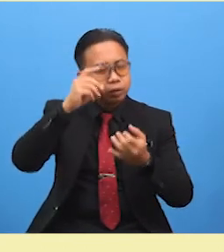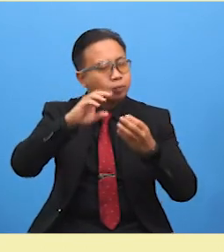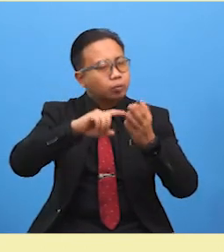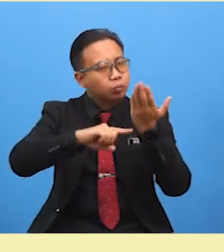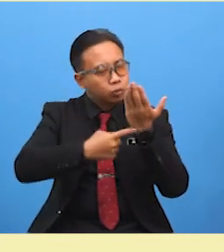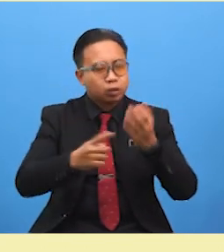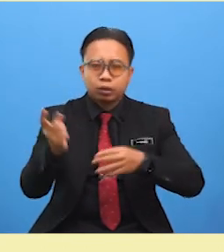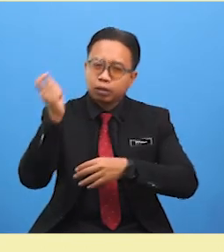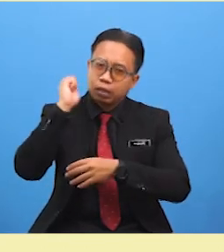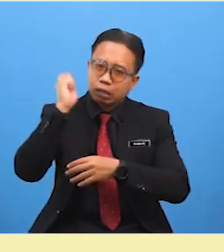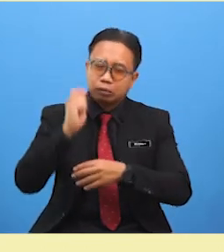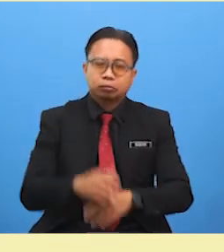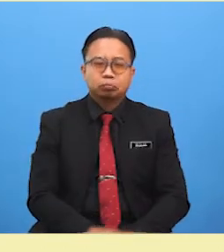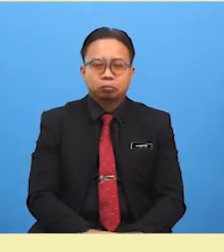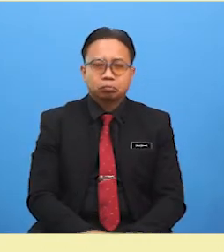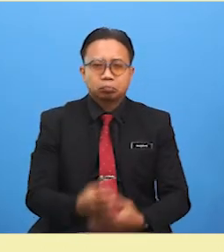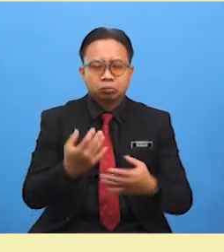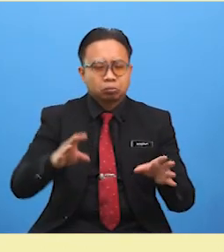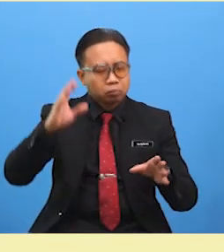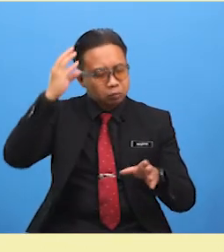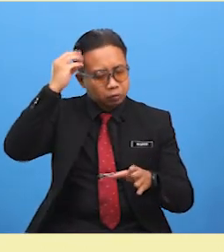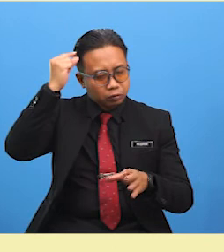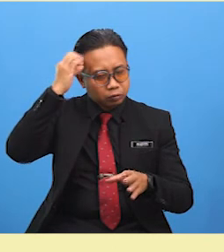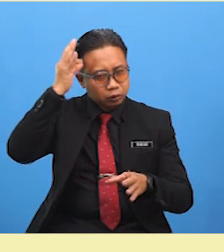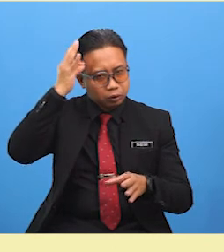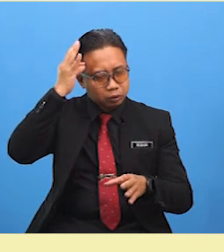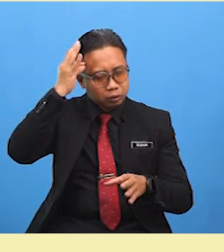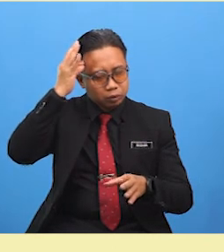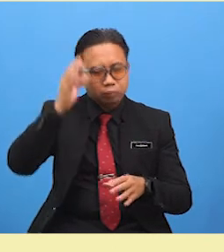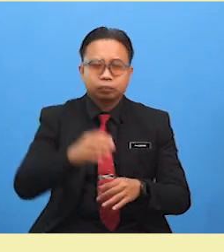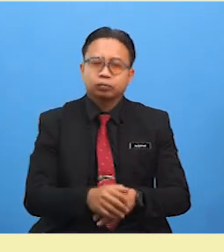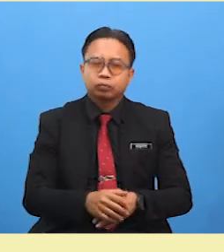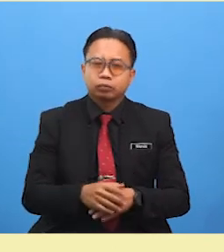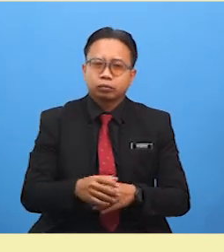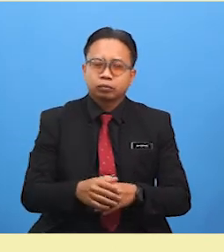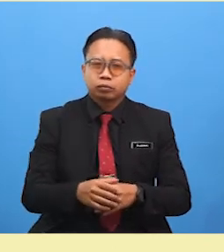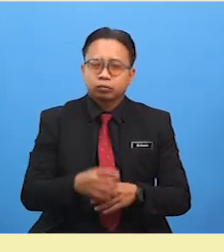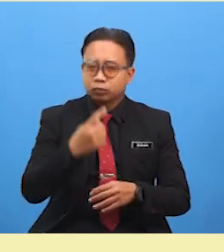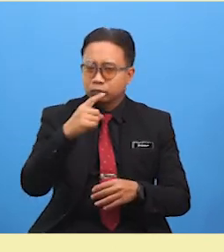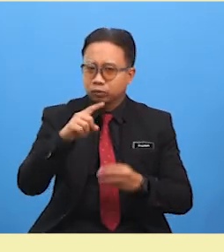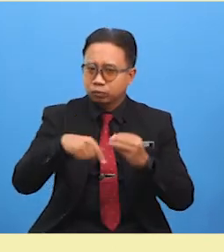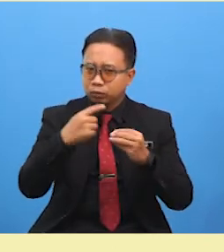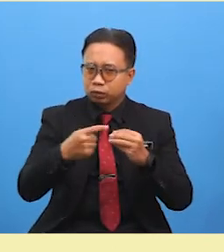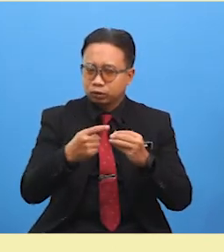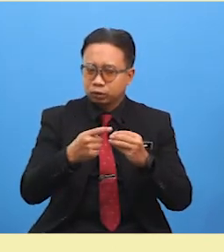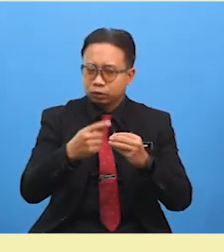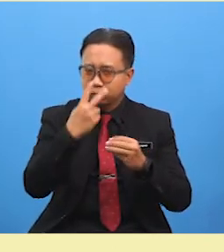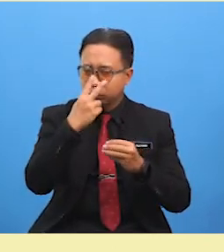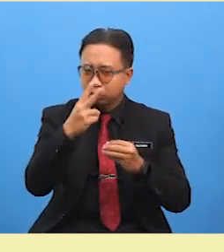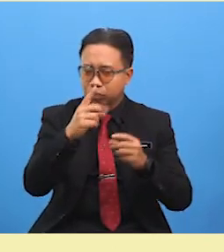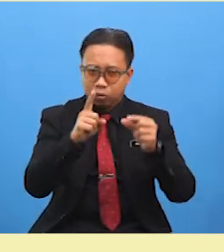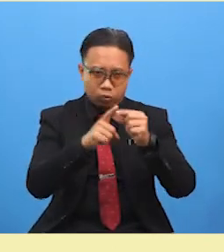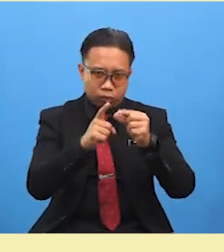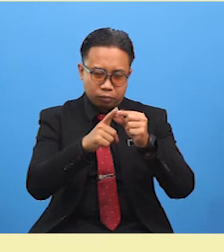beginning of the lesson. Do put your imagination and let your imagination roam free when you come across the